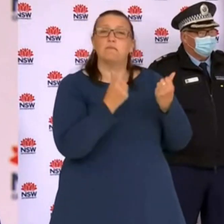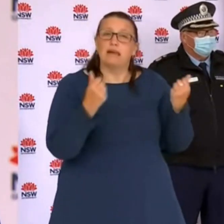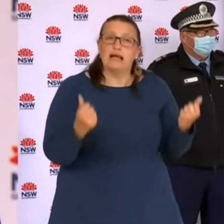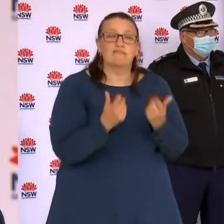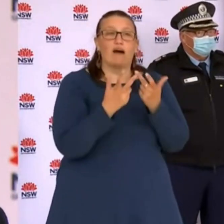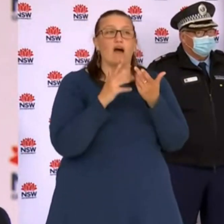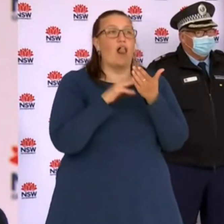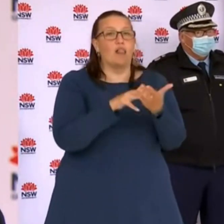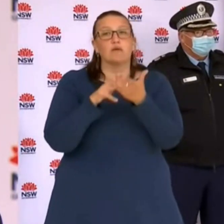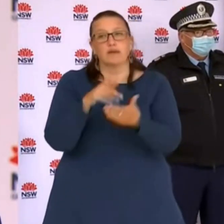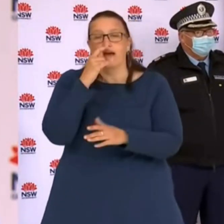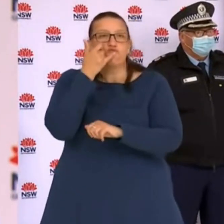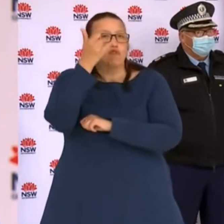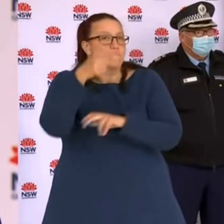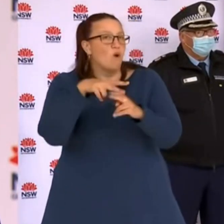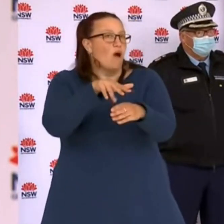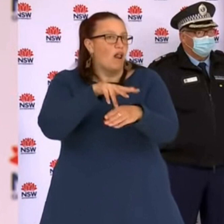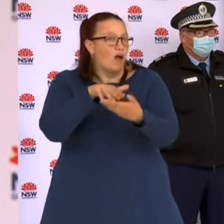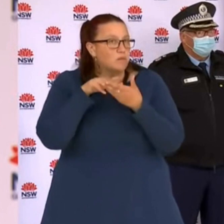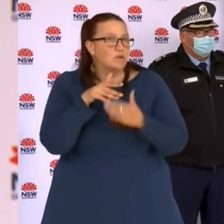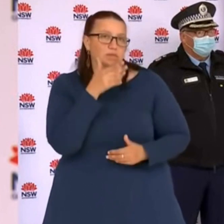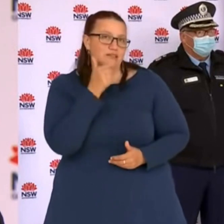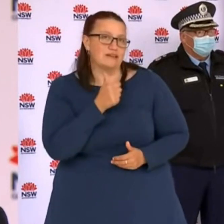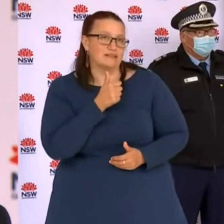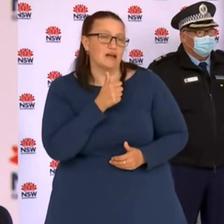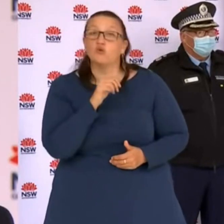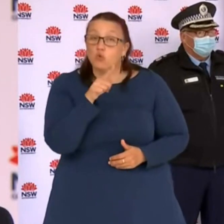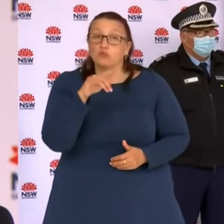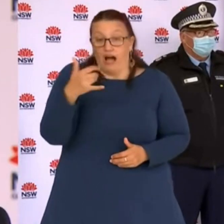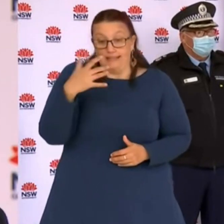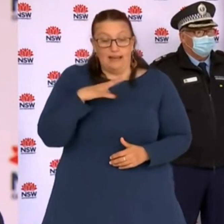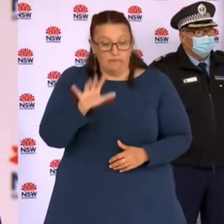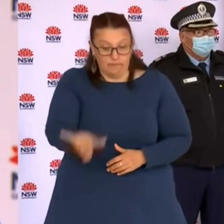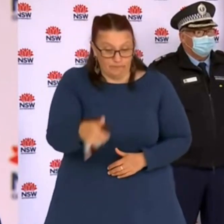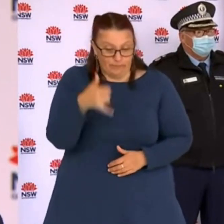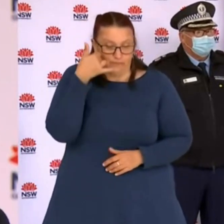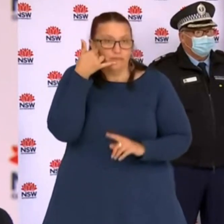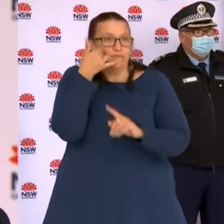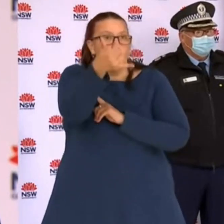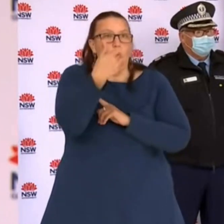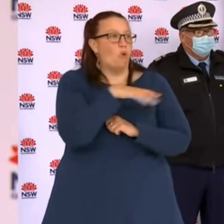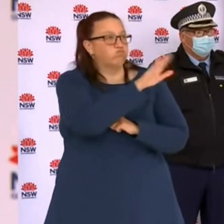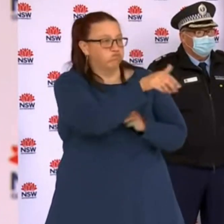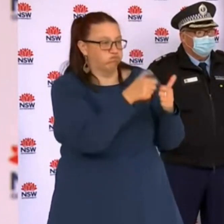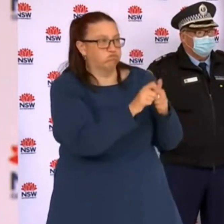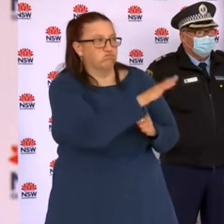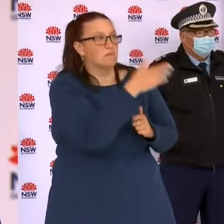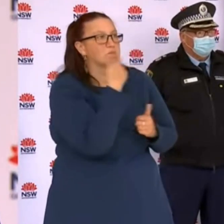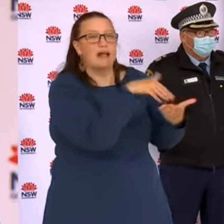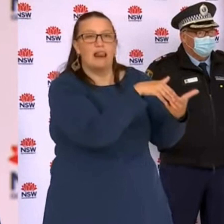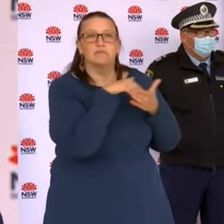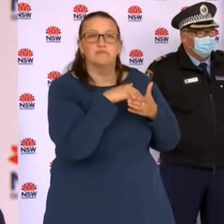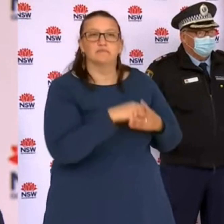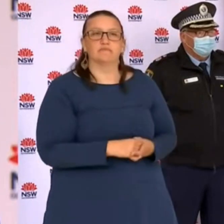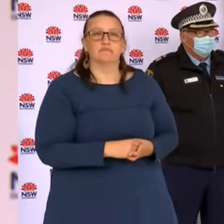for help, and we just ask people to reach out. But of course, we as loved ones can make sure we're keeping in touch with our loved ones